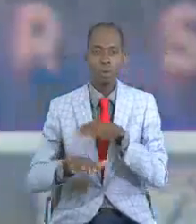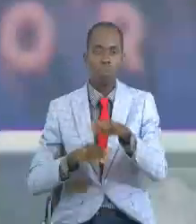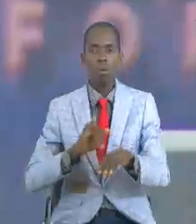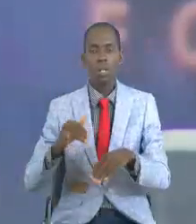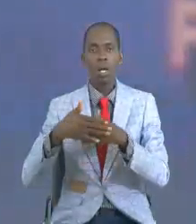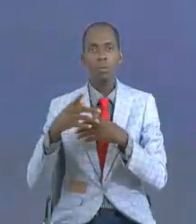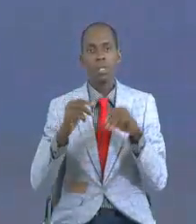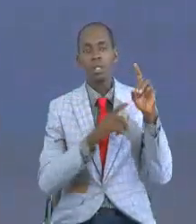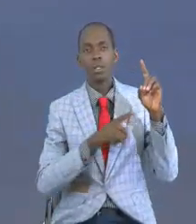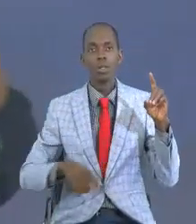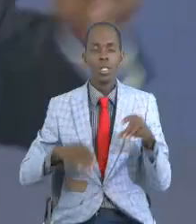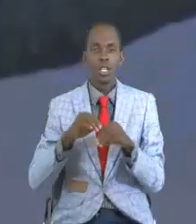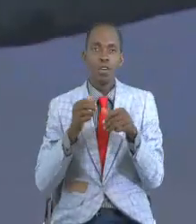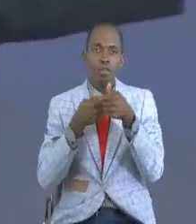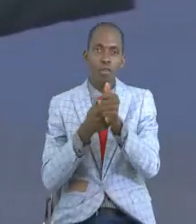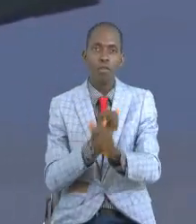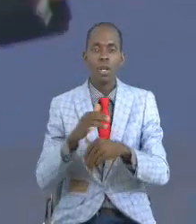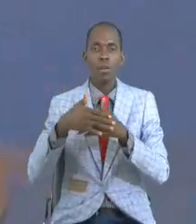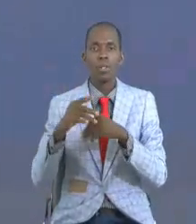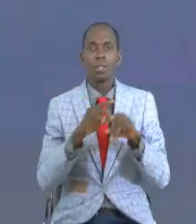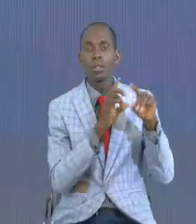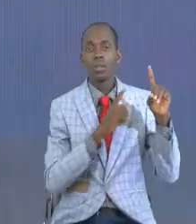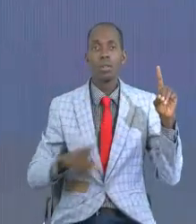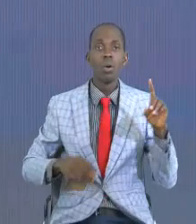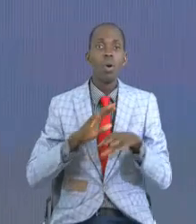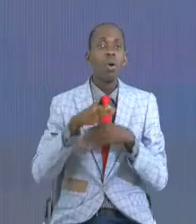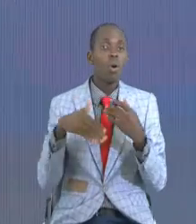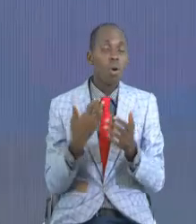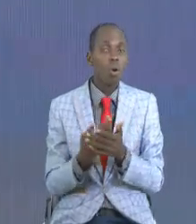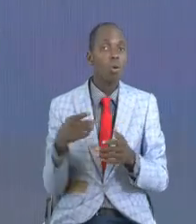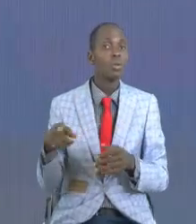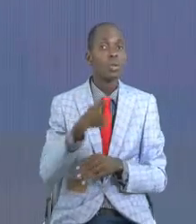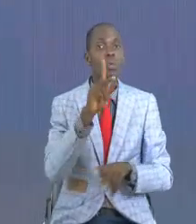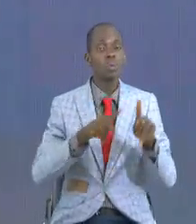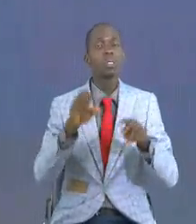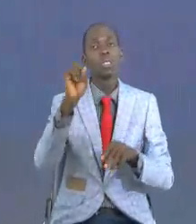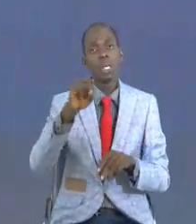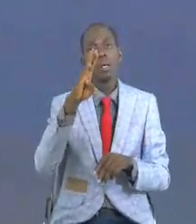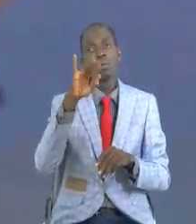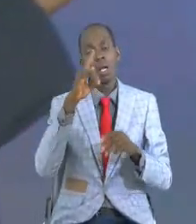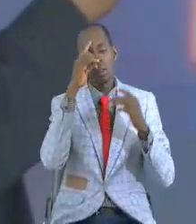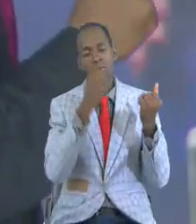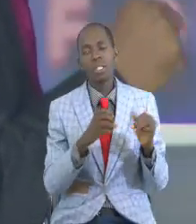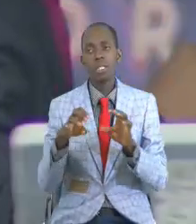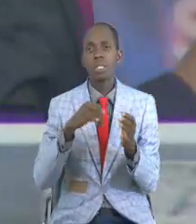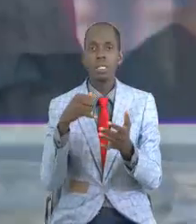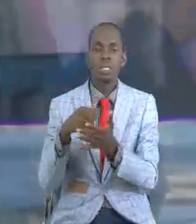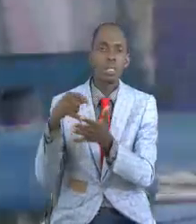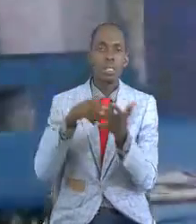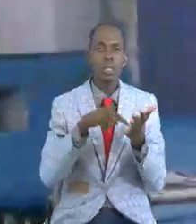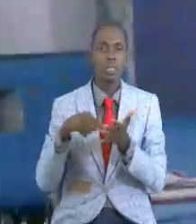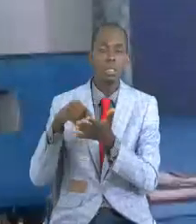in following after the Lord. All those people, yes, by faith, they did this and that, but